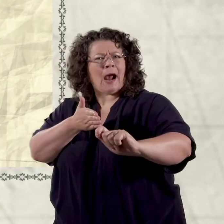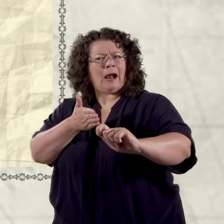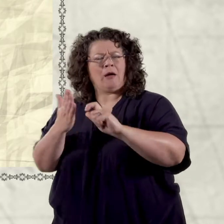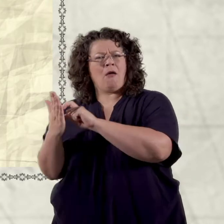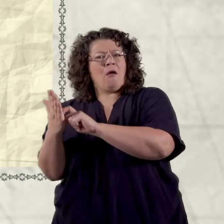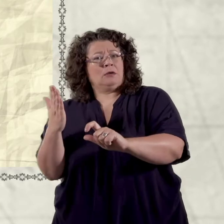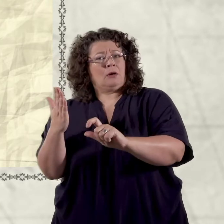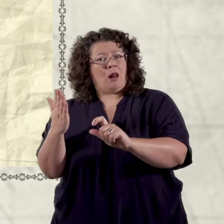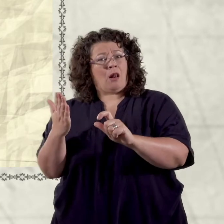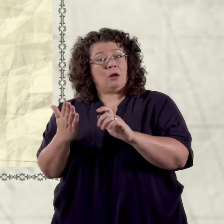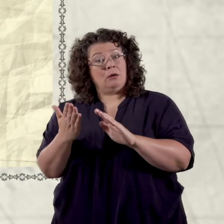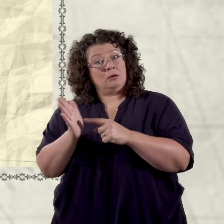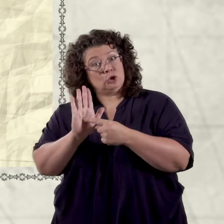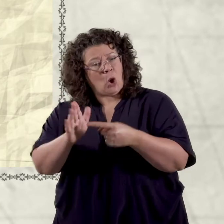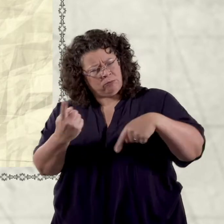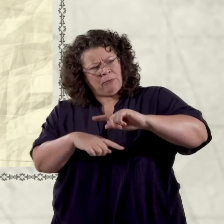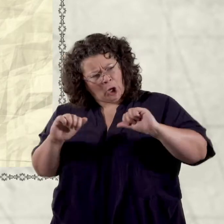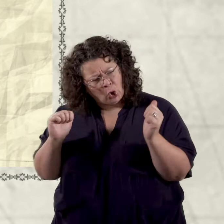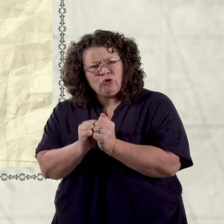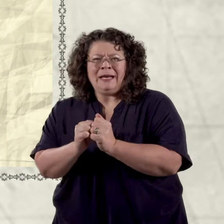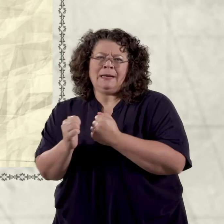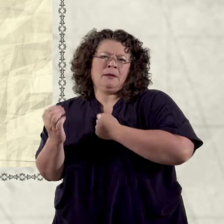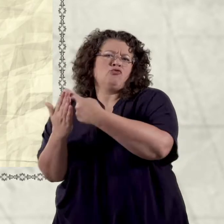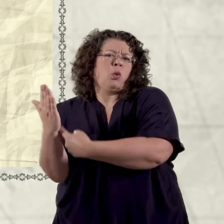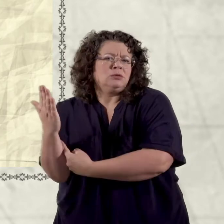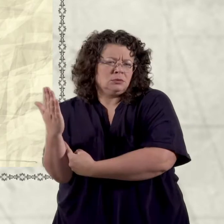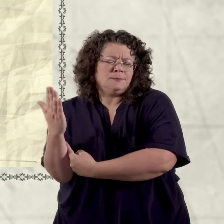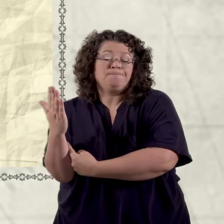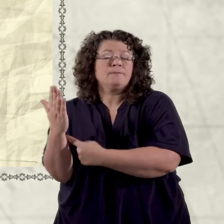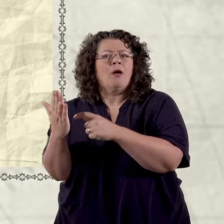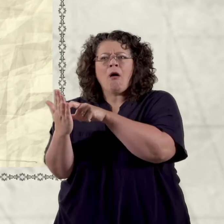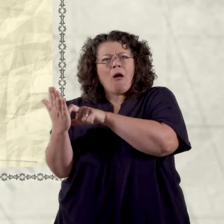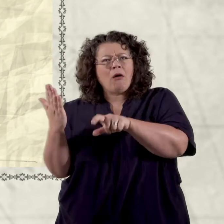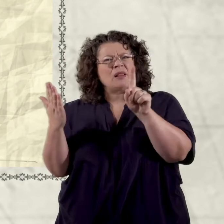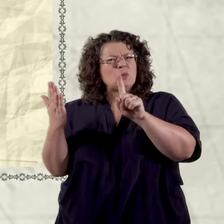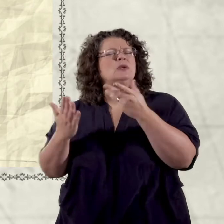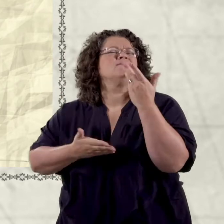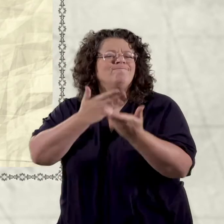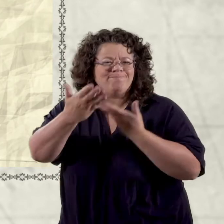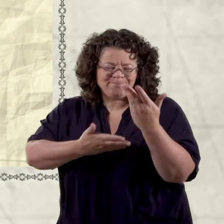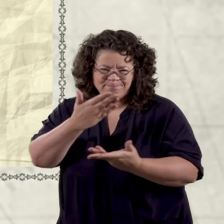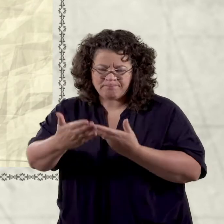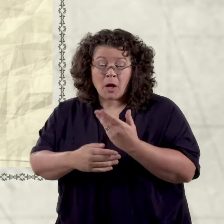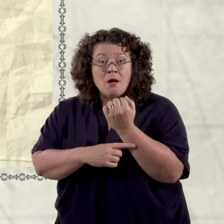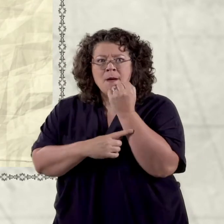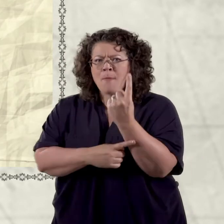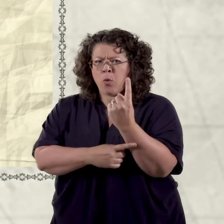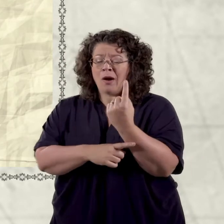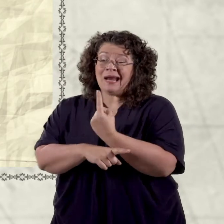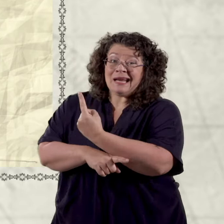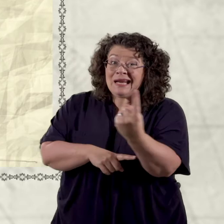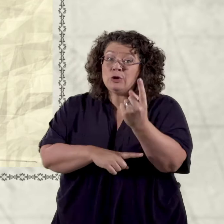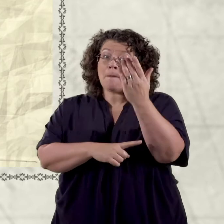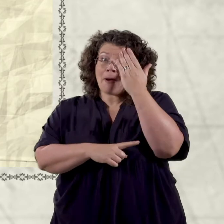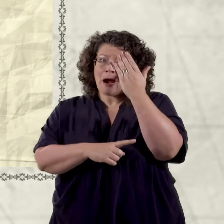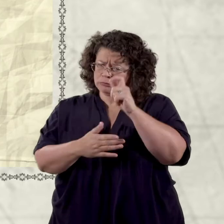my rules. Now, my articles are these. Number 1. Each pirate gets a